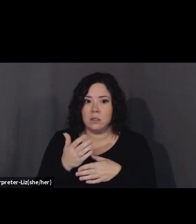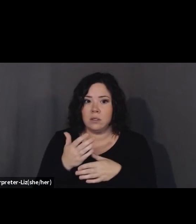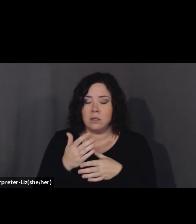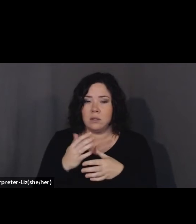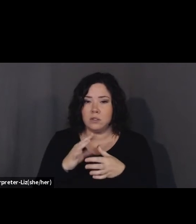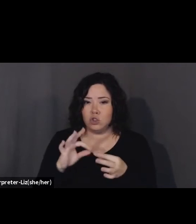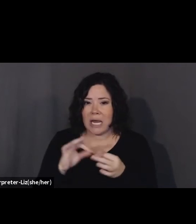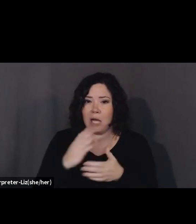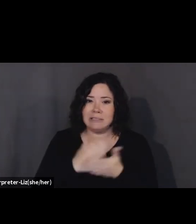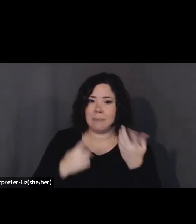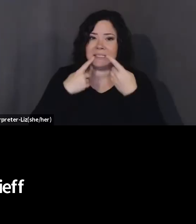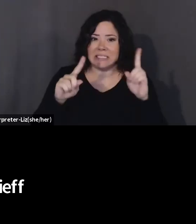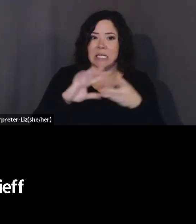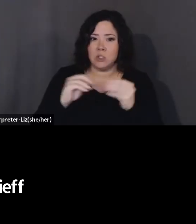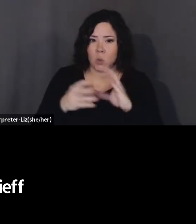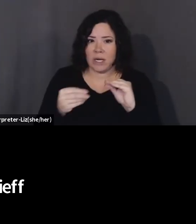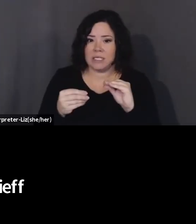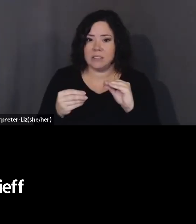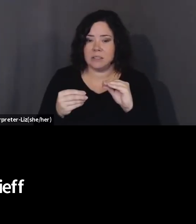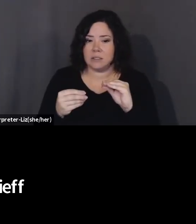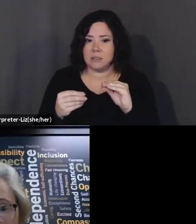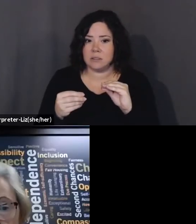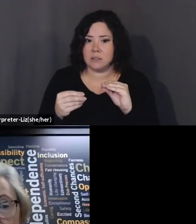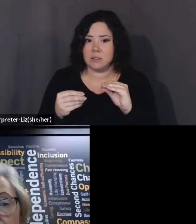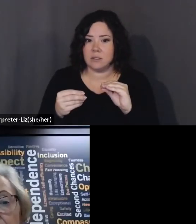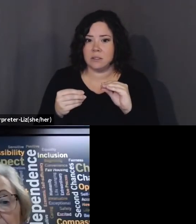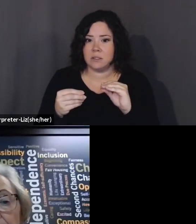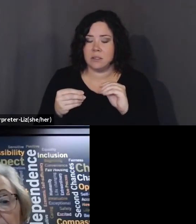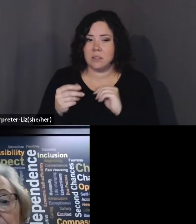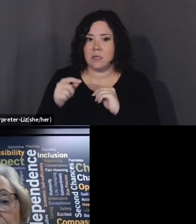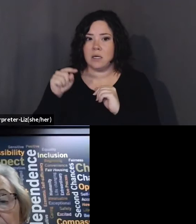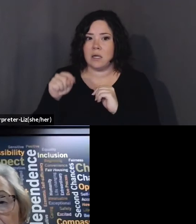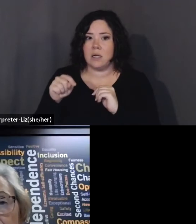success stories, and Sarah talk a little bit about how this project